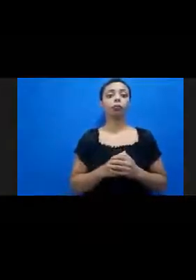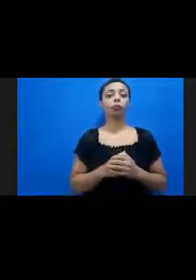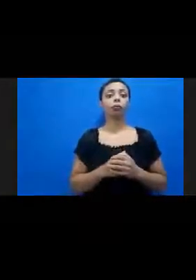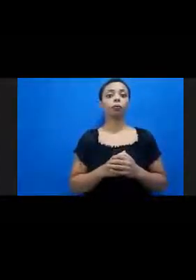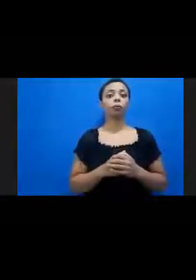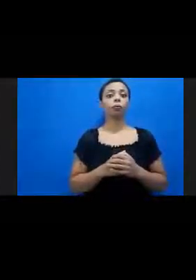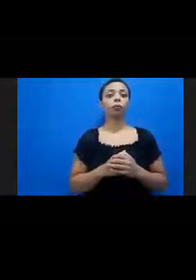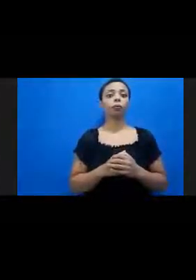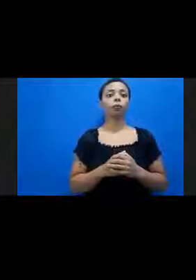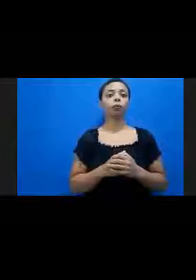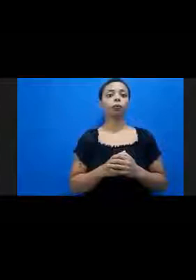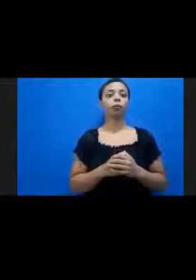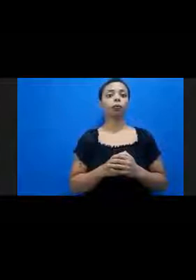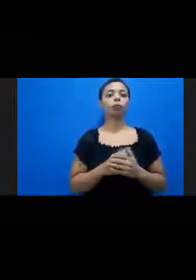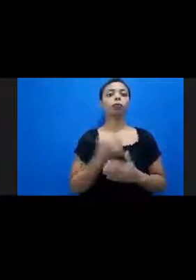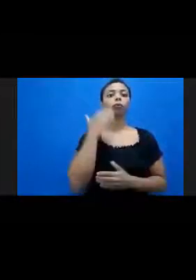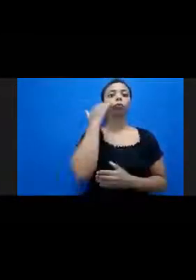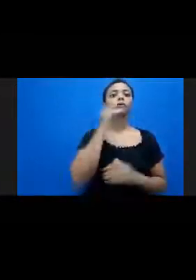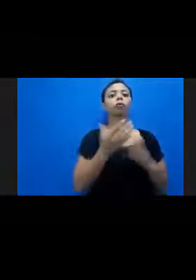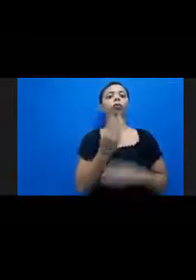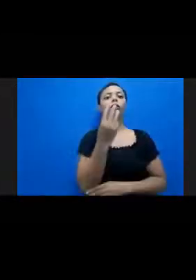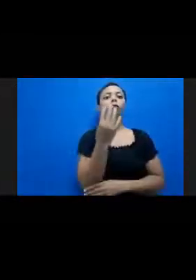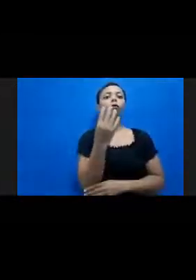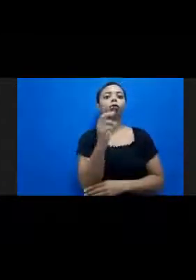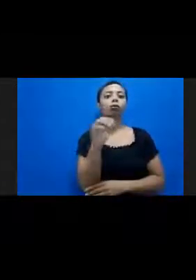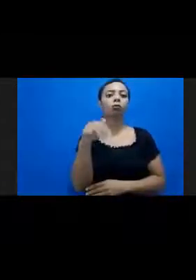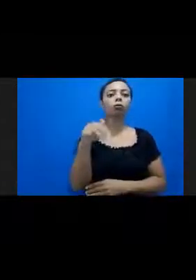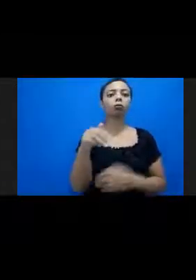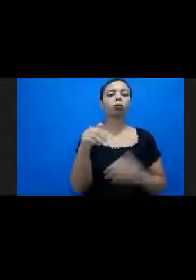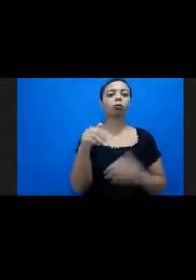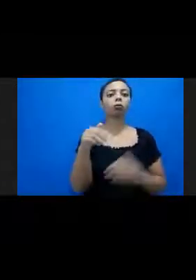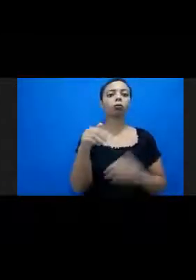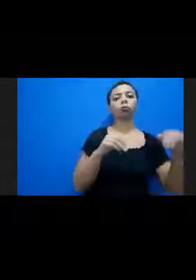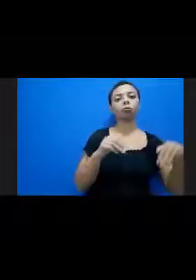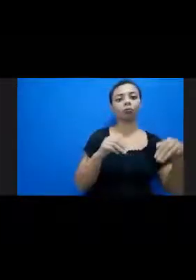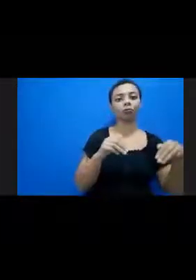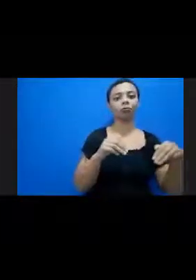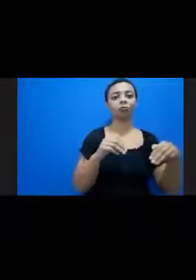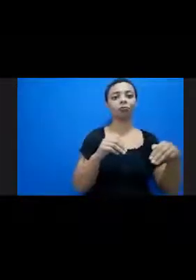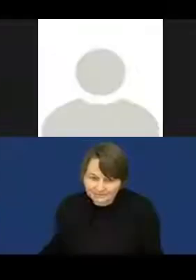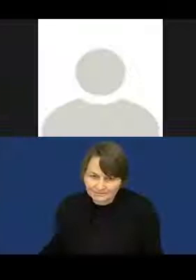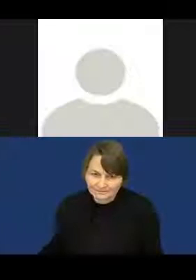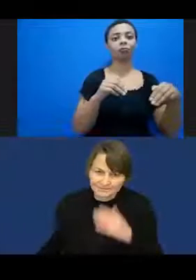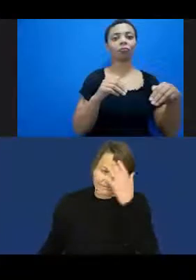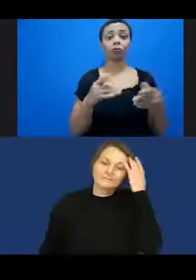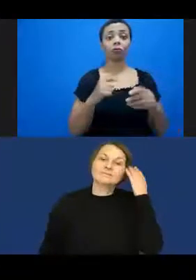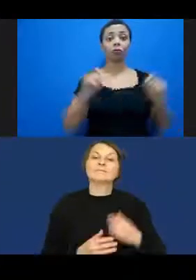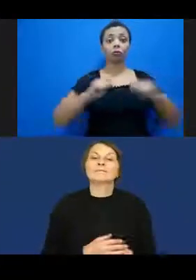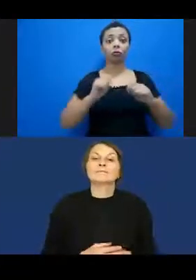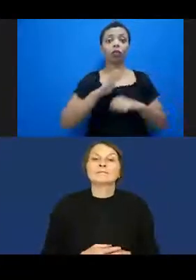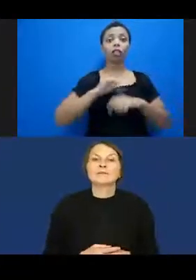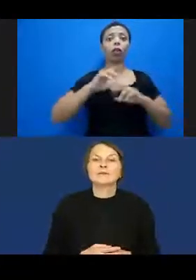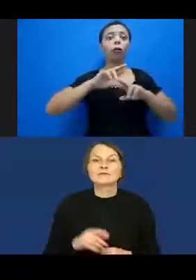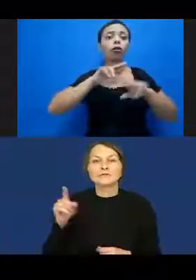more like 3, 4, 5 meters? Is it 10 meters away? So it can do a bit of kind of proximity detection, and also whether